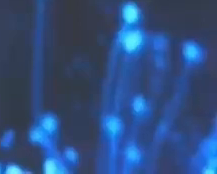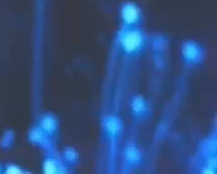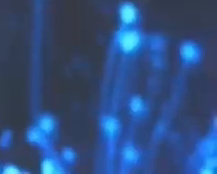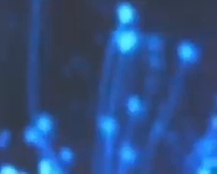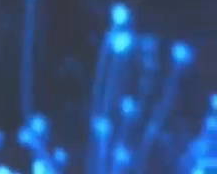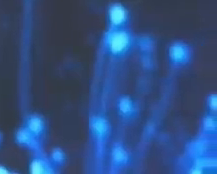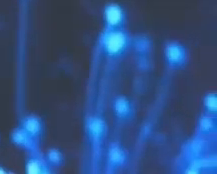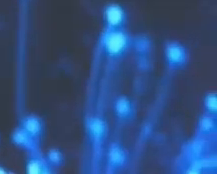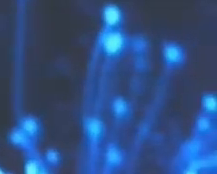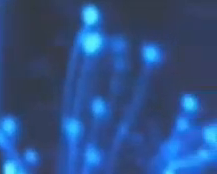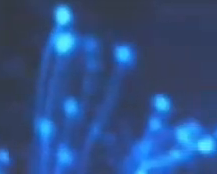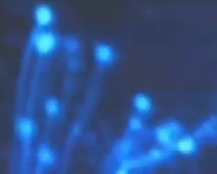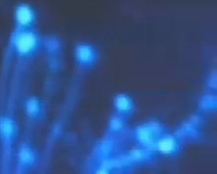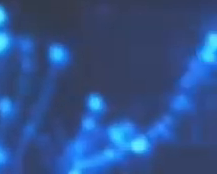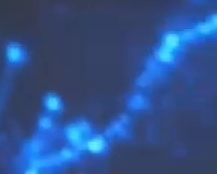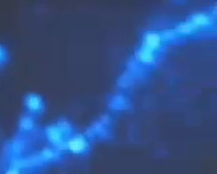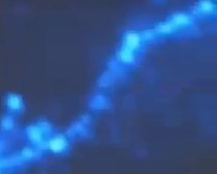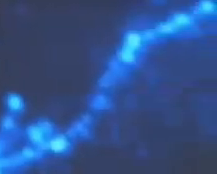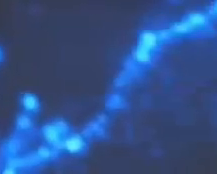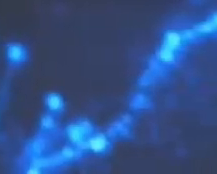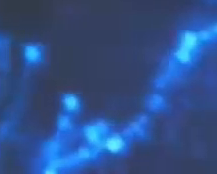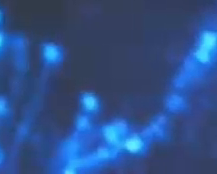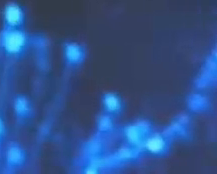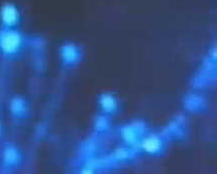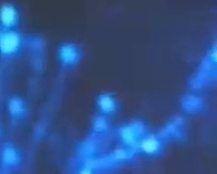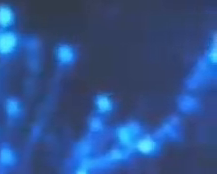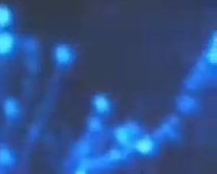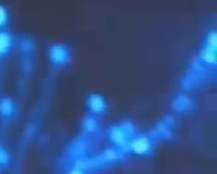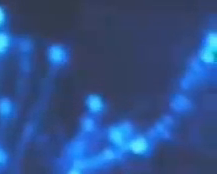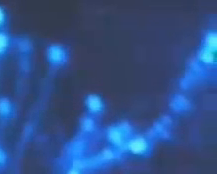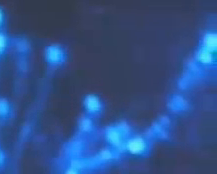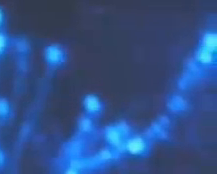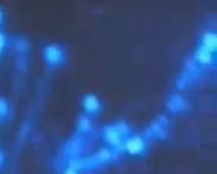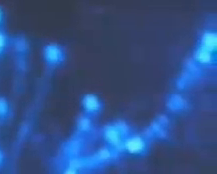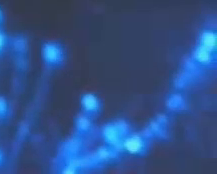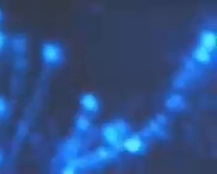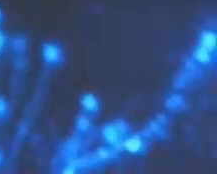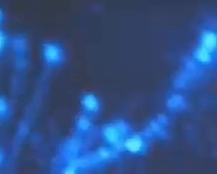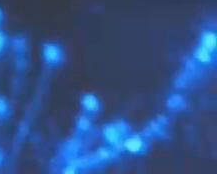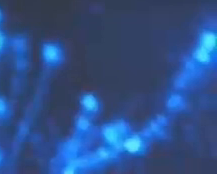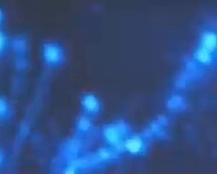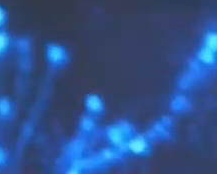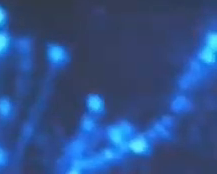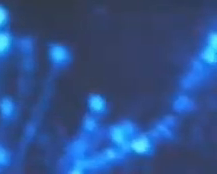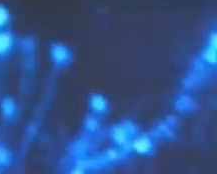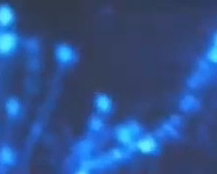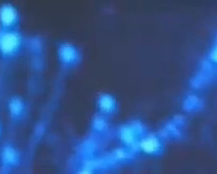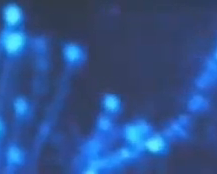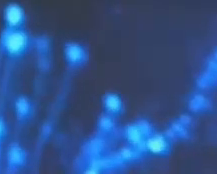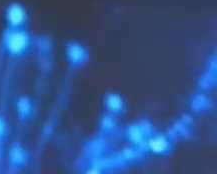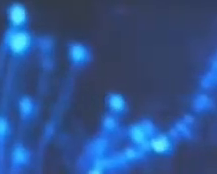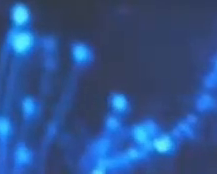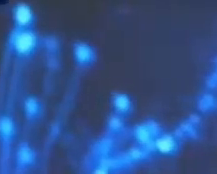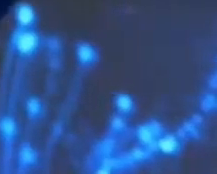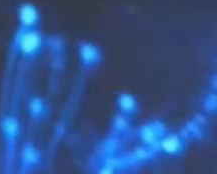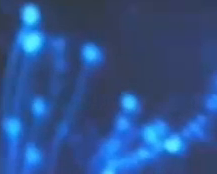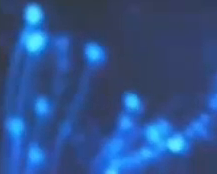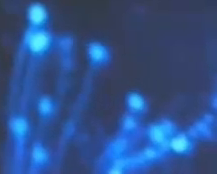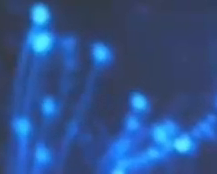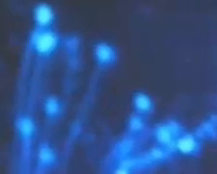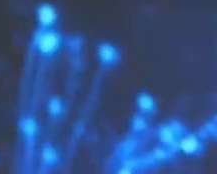3 verse 1. Ezekiel chapter 3 verse 1. Moreover, he said unto me, Son of man, eat that